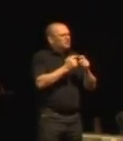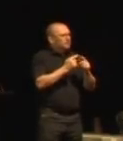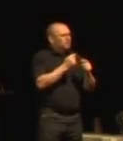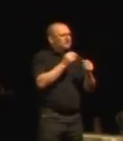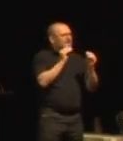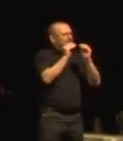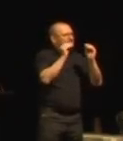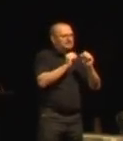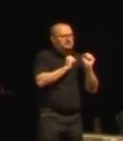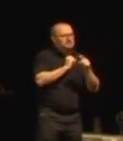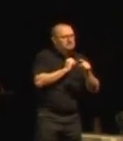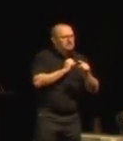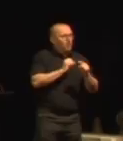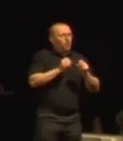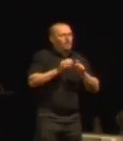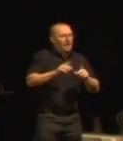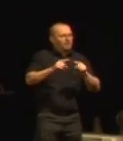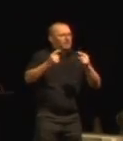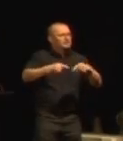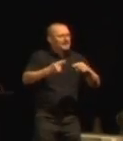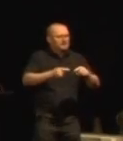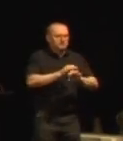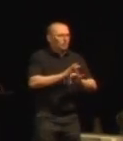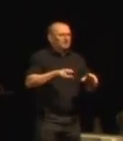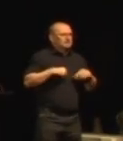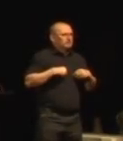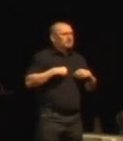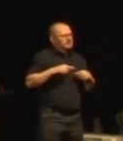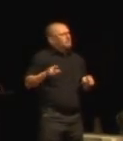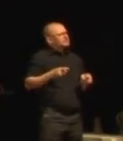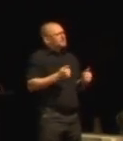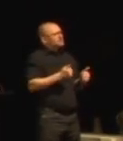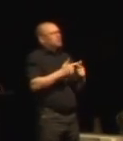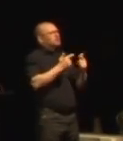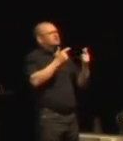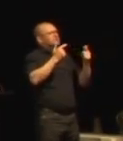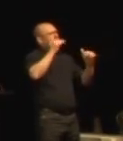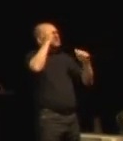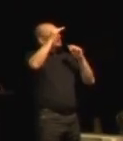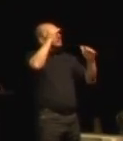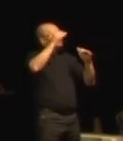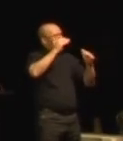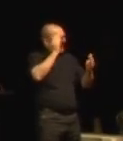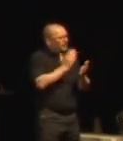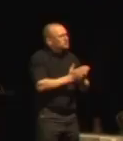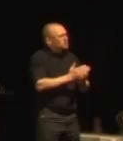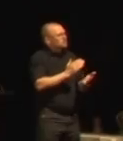acceptable. So I love that there's lots of practical examples here, and I think a lot about these things, and some of them were new